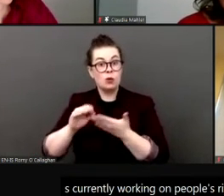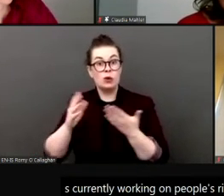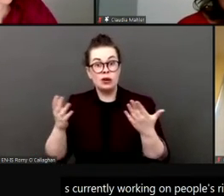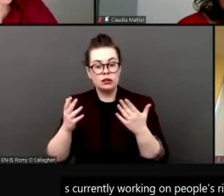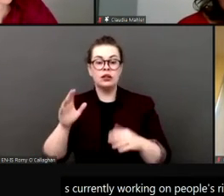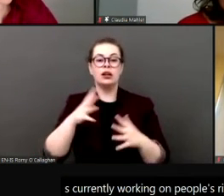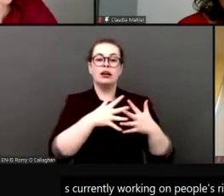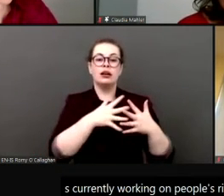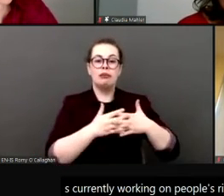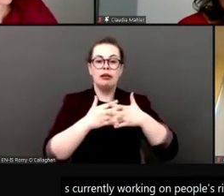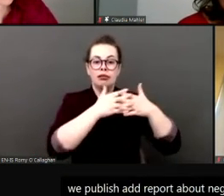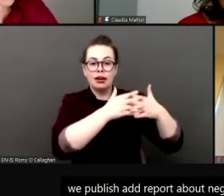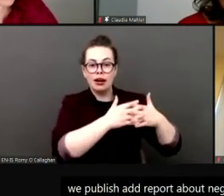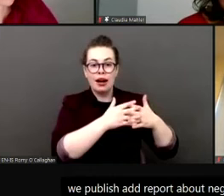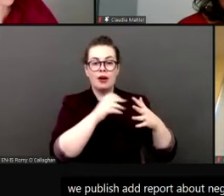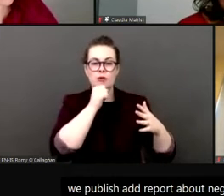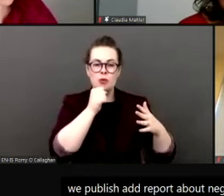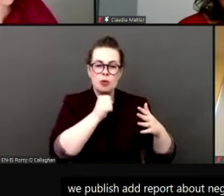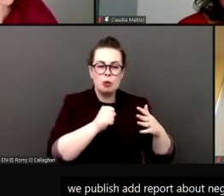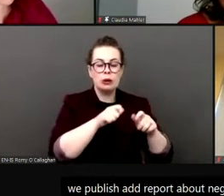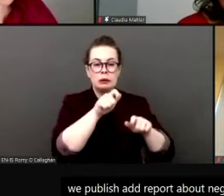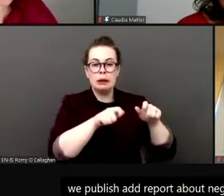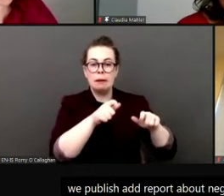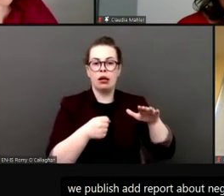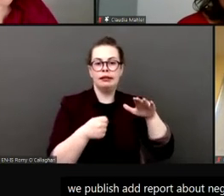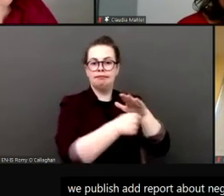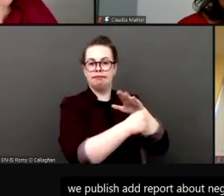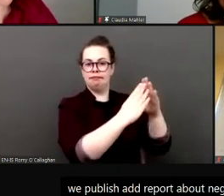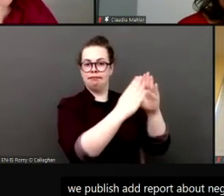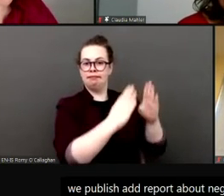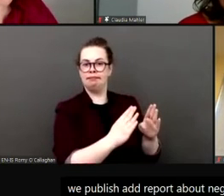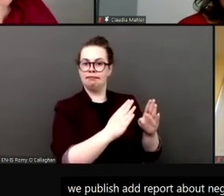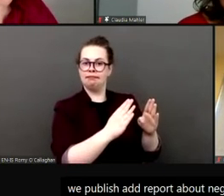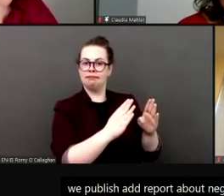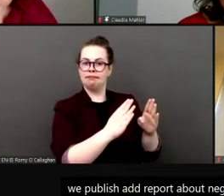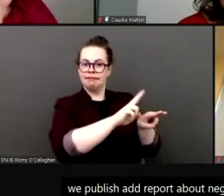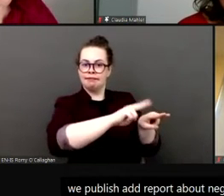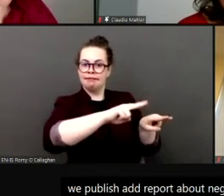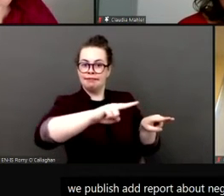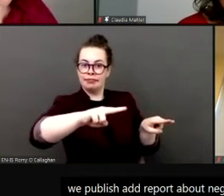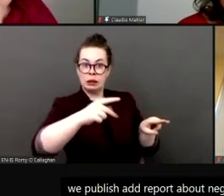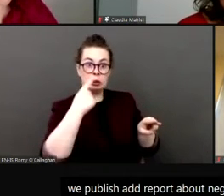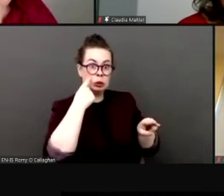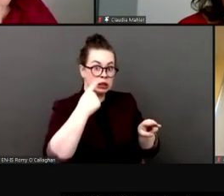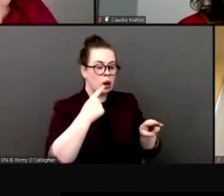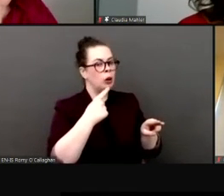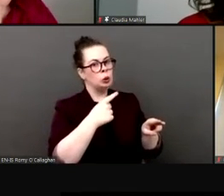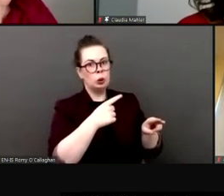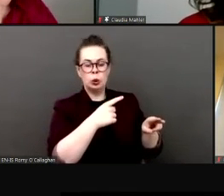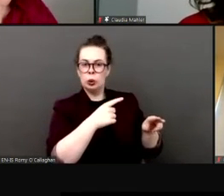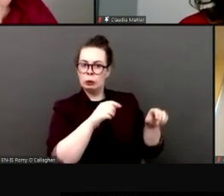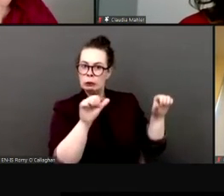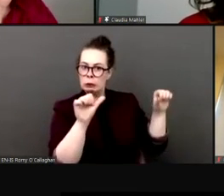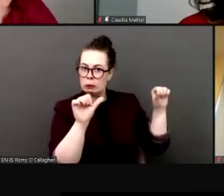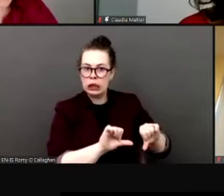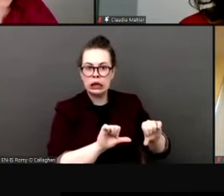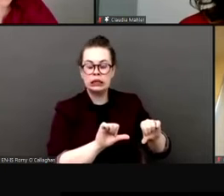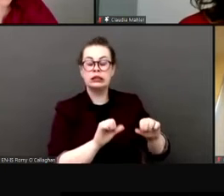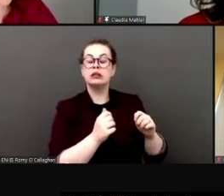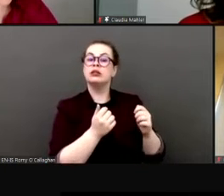States during the pandemic. We documented several really horrific cases, including severe weight